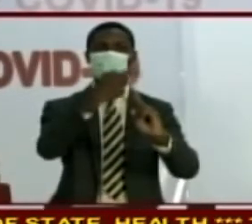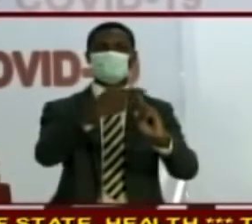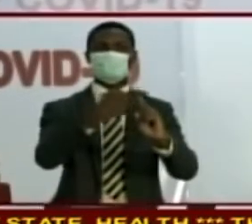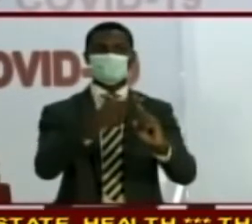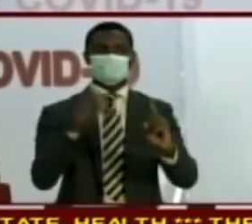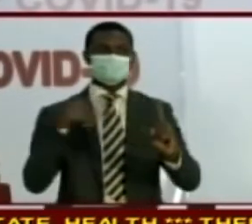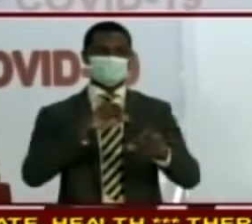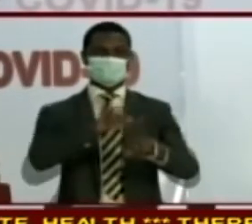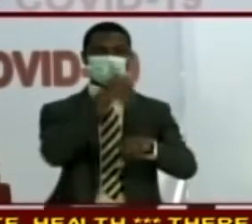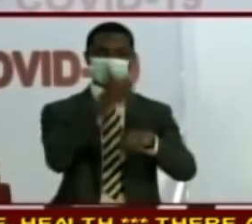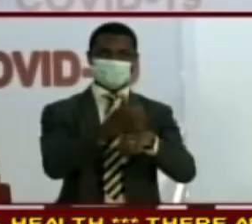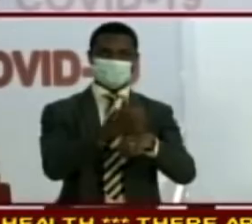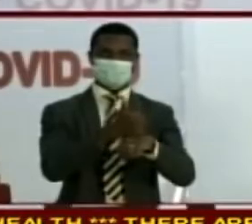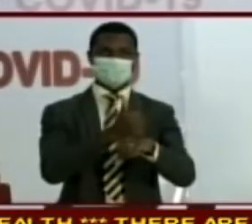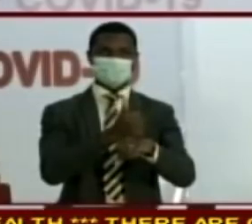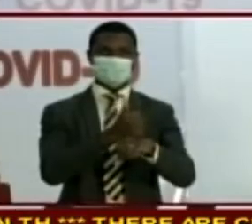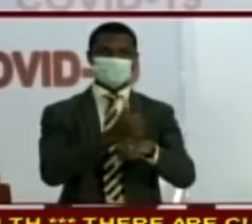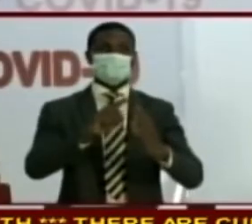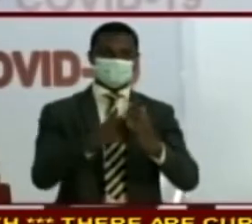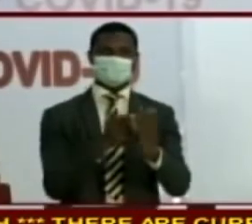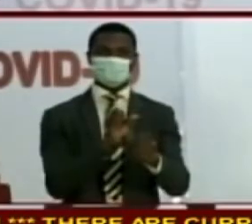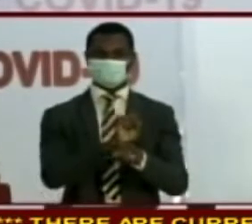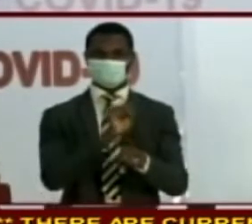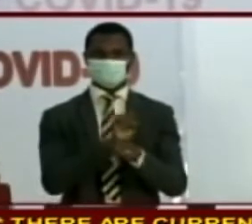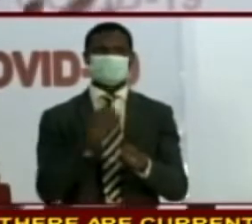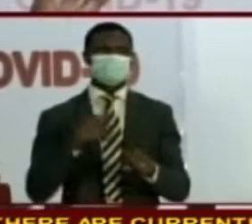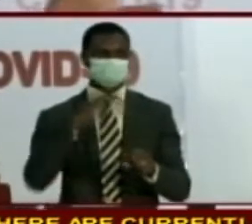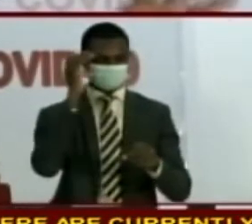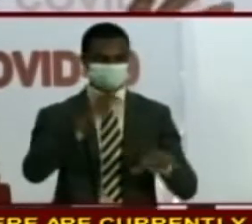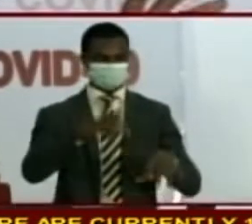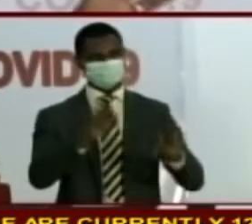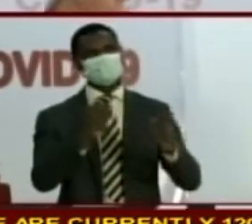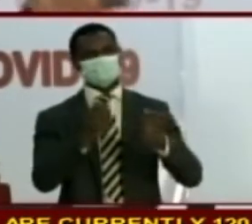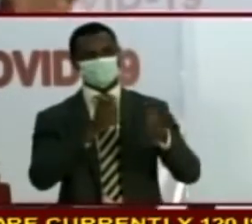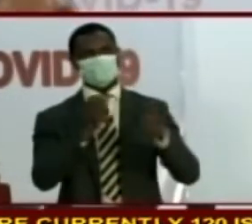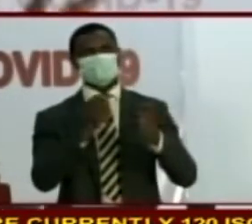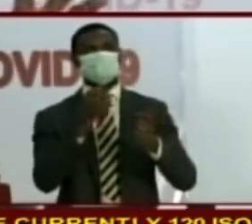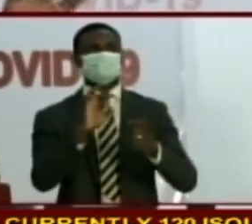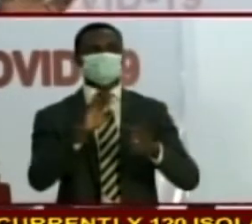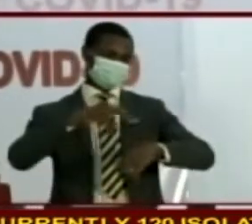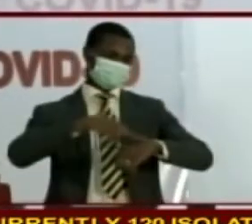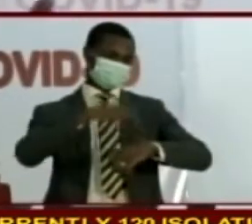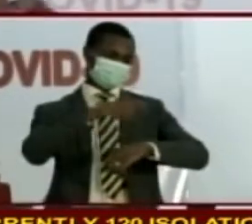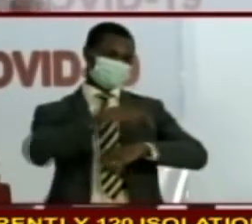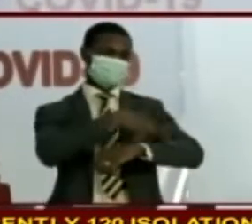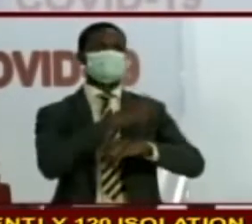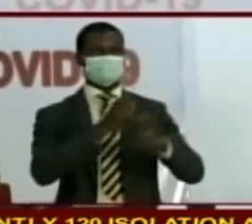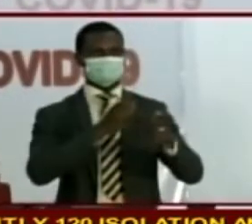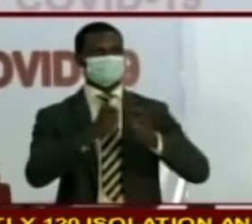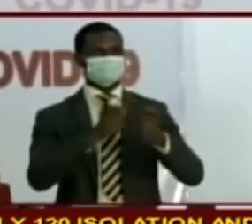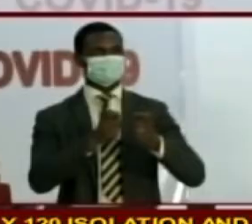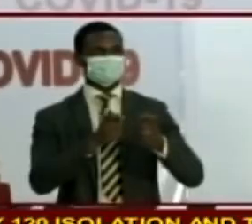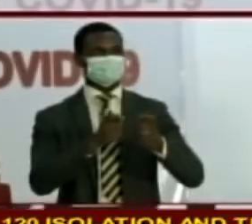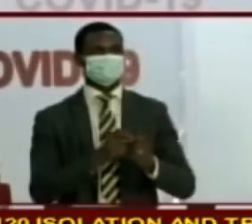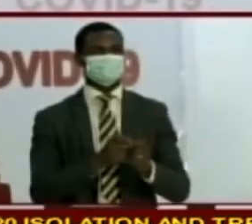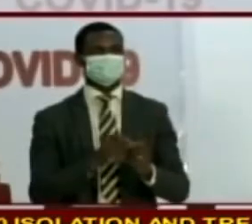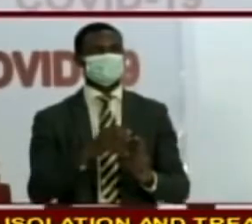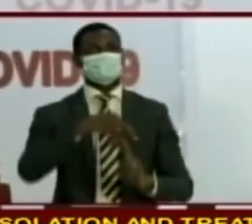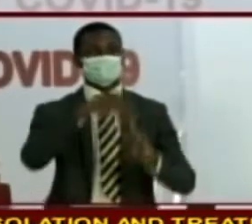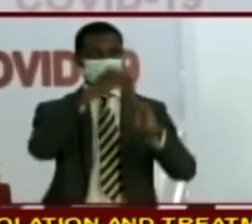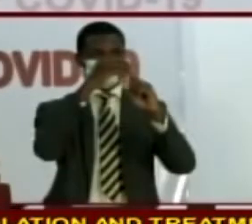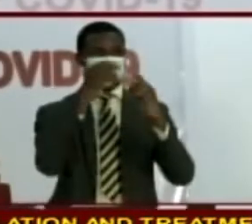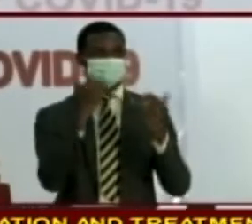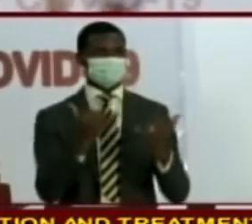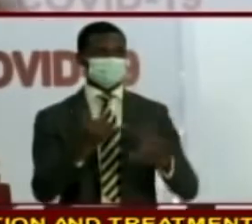execution now that we take control of the invasion of particularly locusts at this time of the cropping